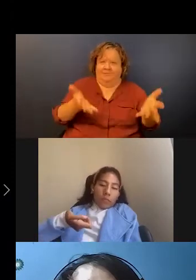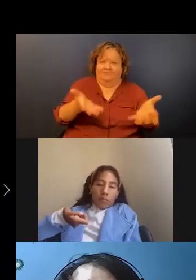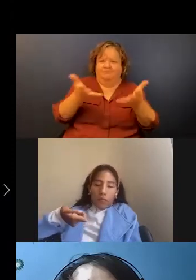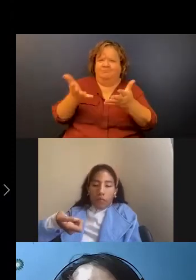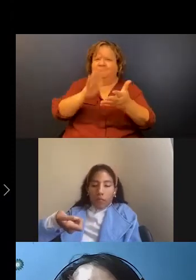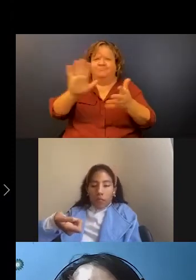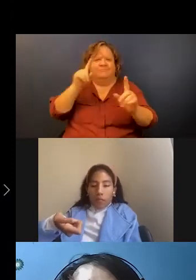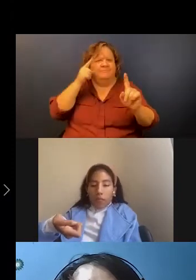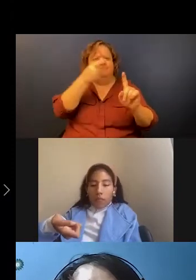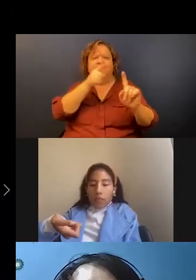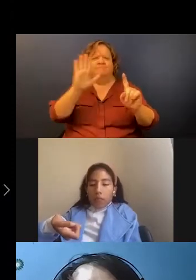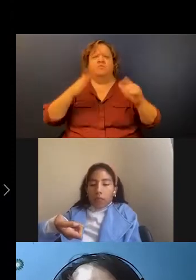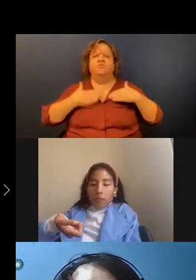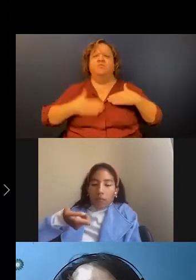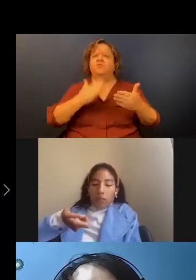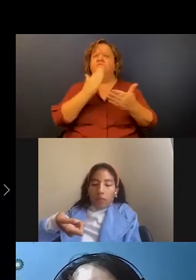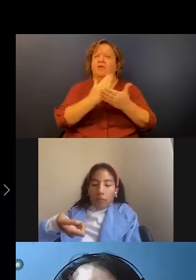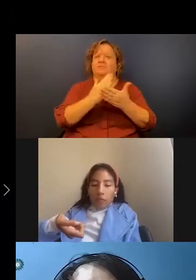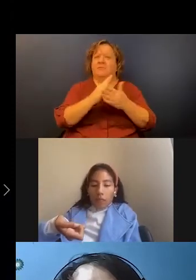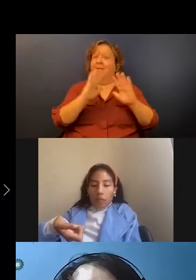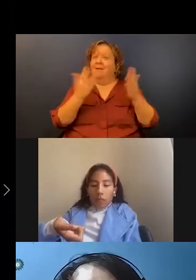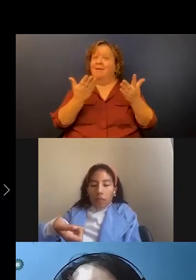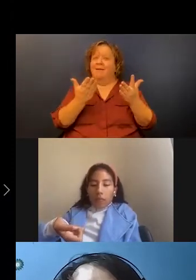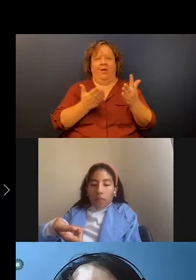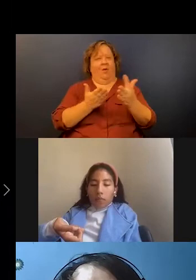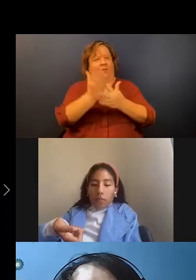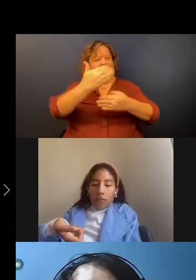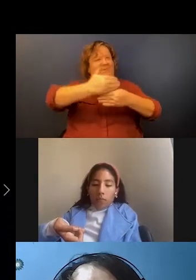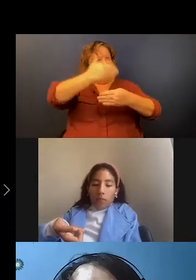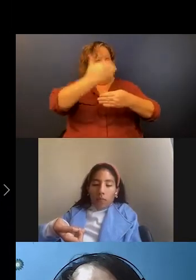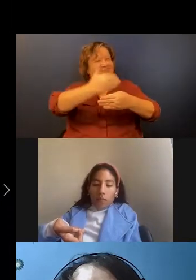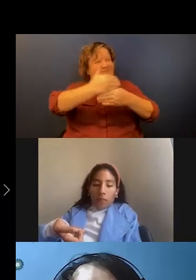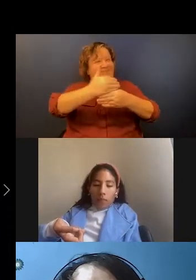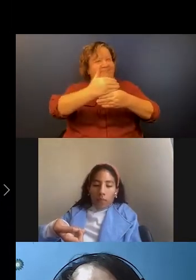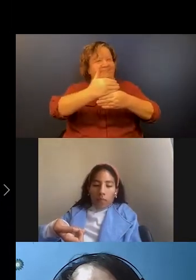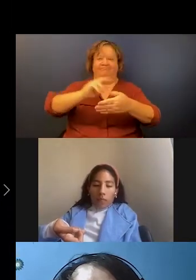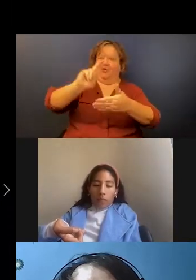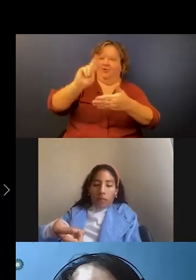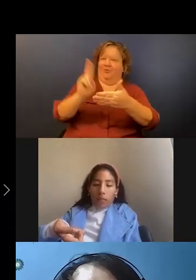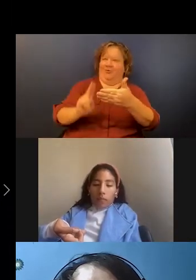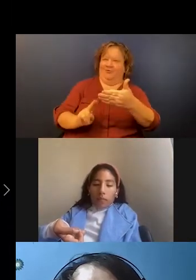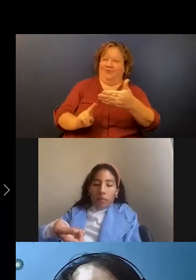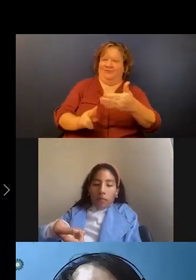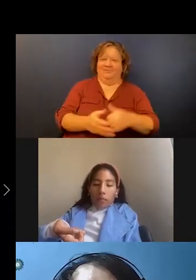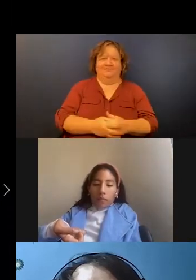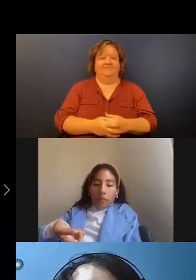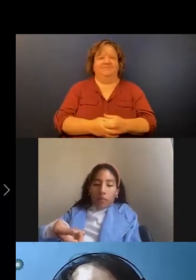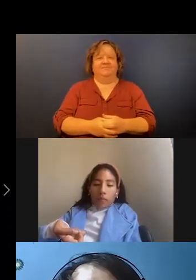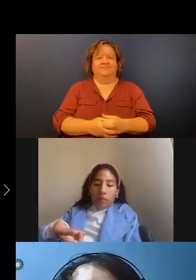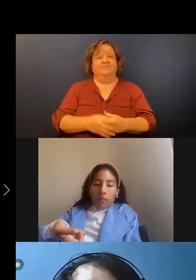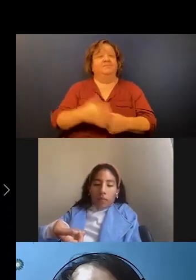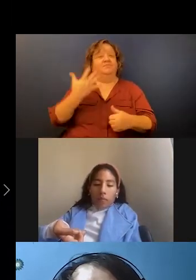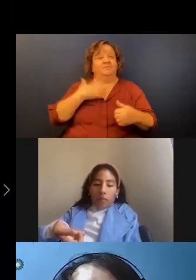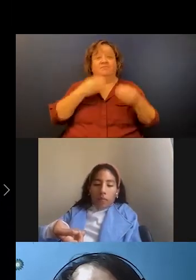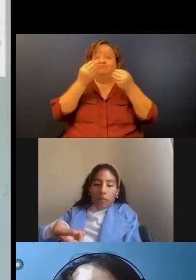doing theater. Te contamos que We elegimos el want nombre to de las tell you Lémuras that we porque a ellas chose the les gusta name of La trabajar Lemuras because como they